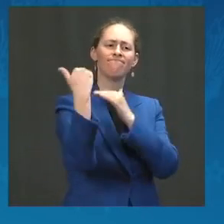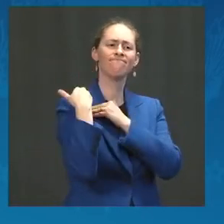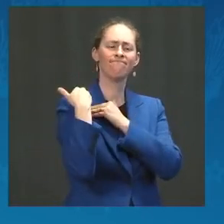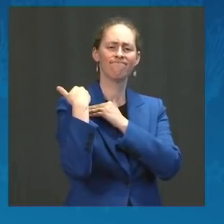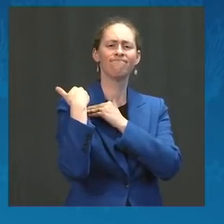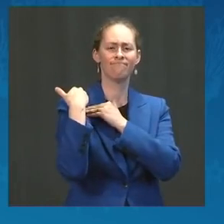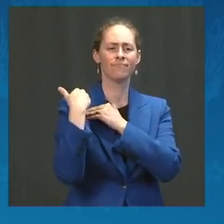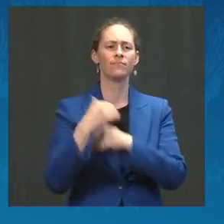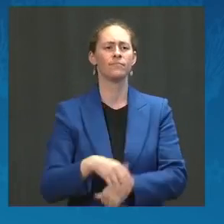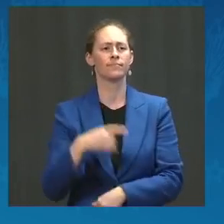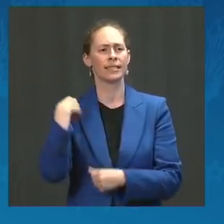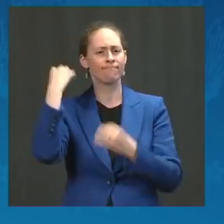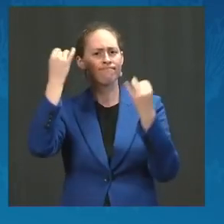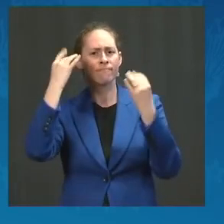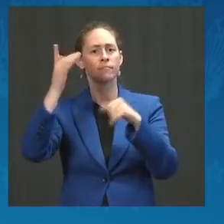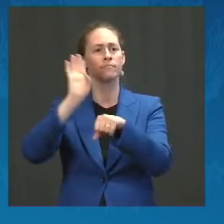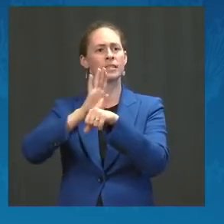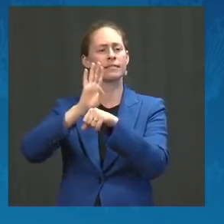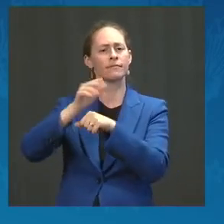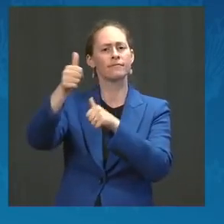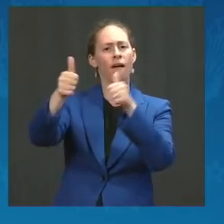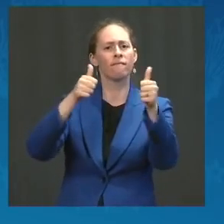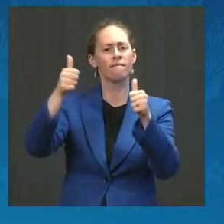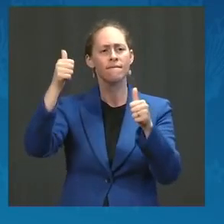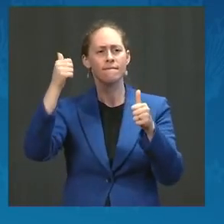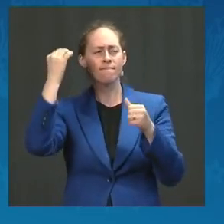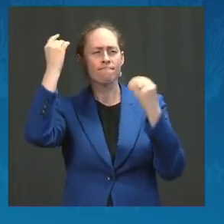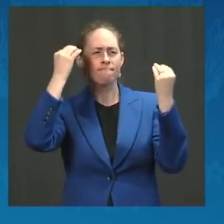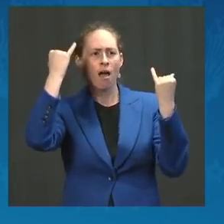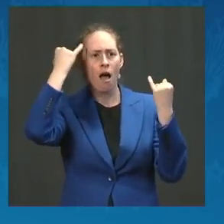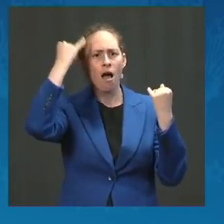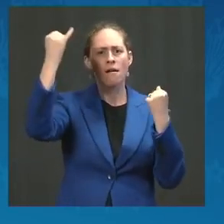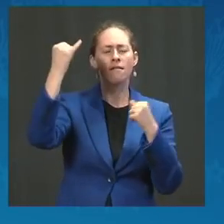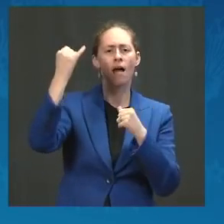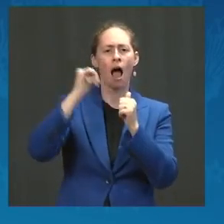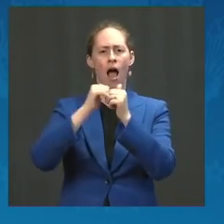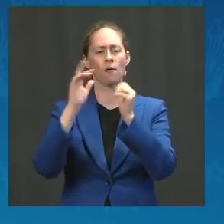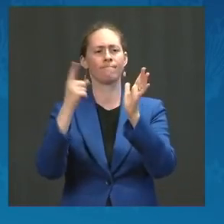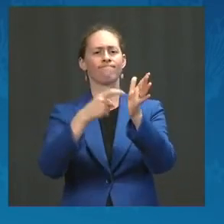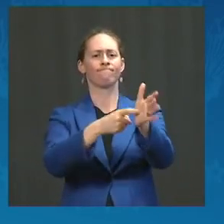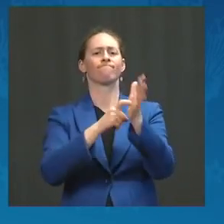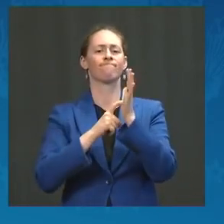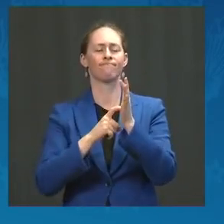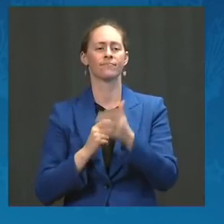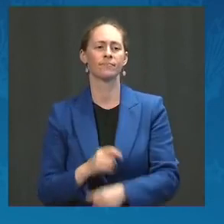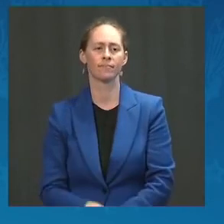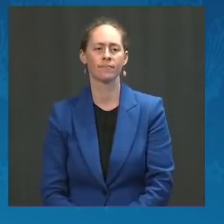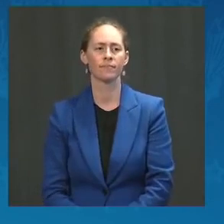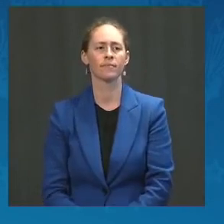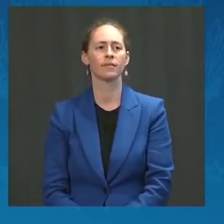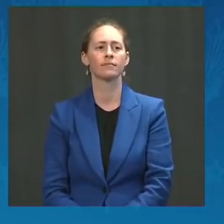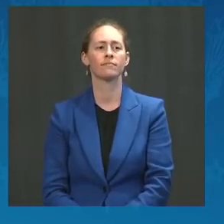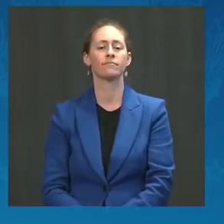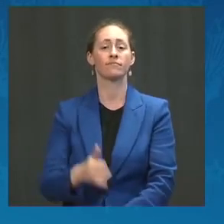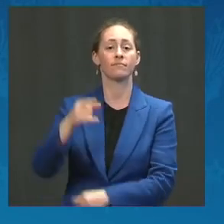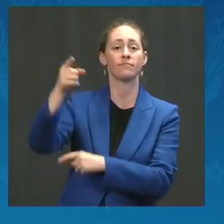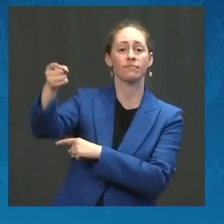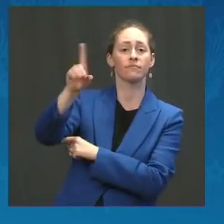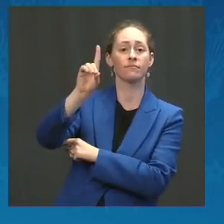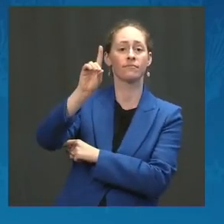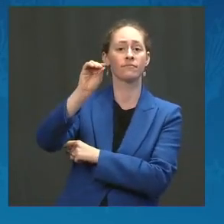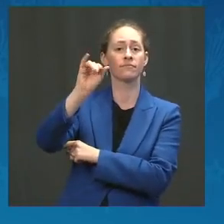implementing their own vaccine mandates. And the Justice Department has made it clear that it is legal to